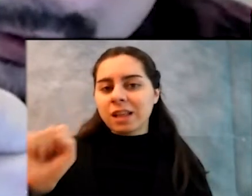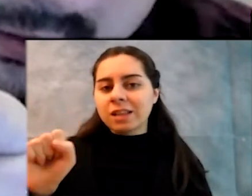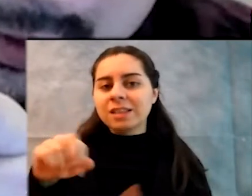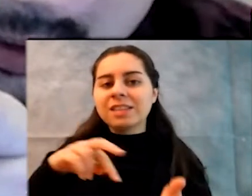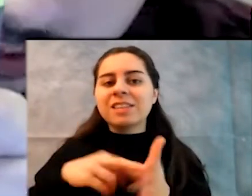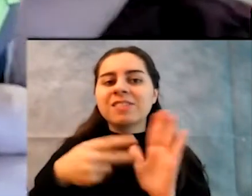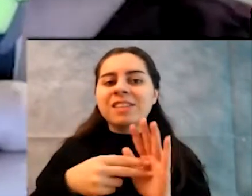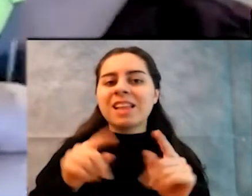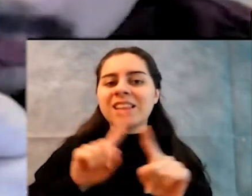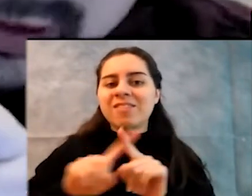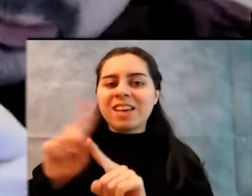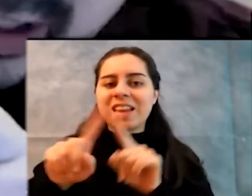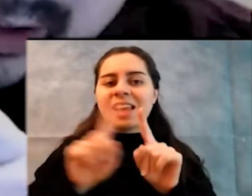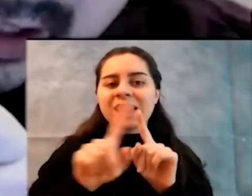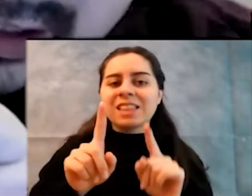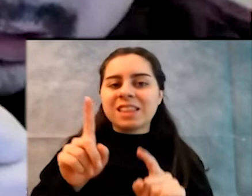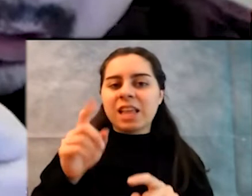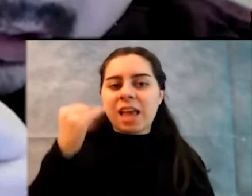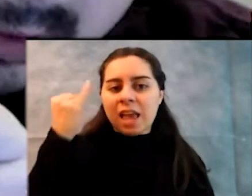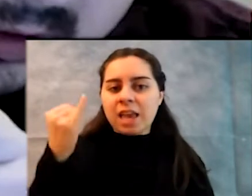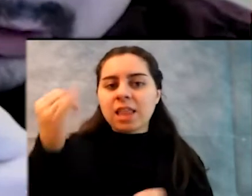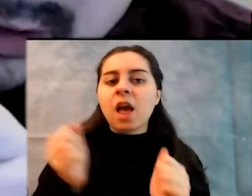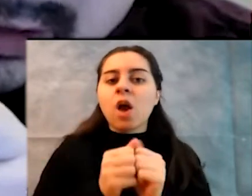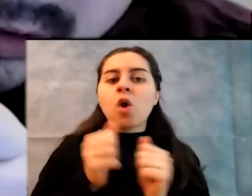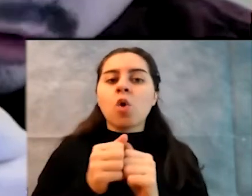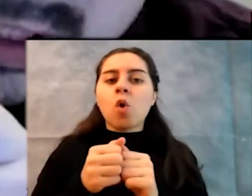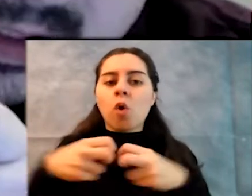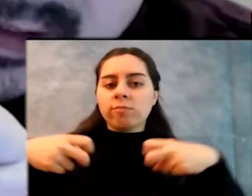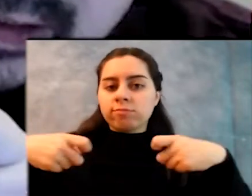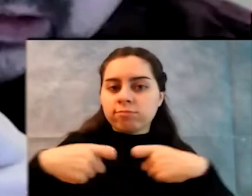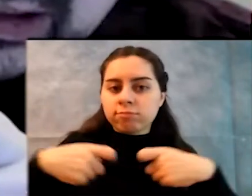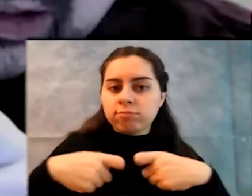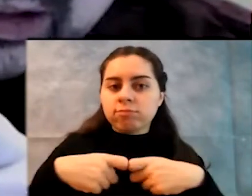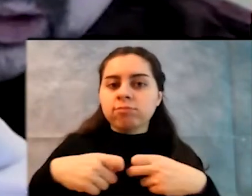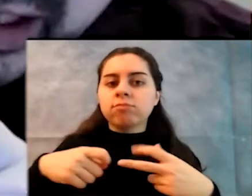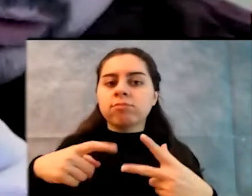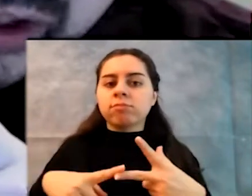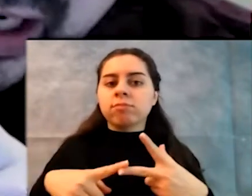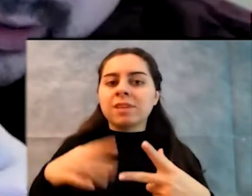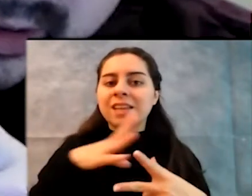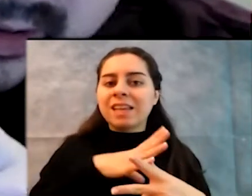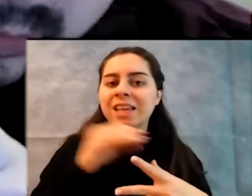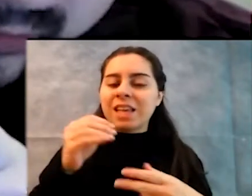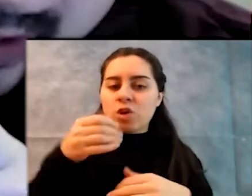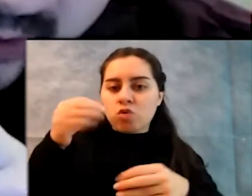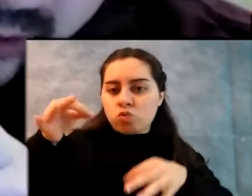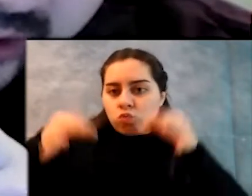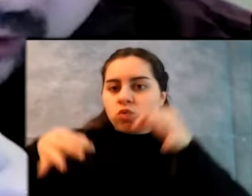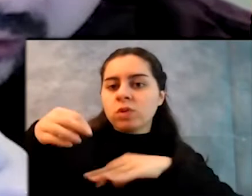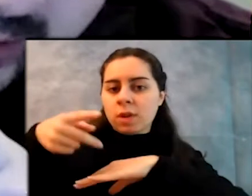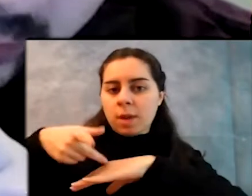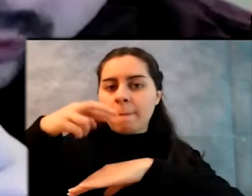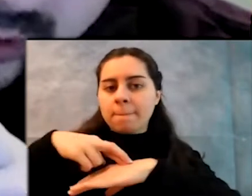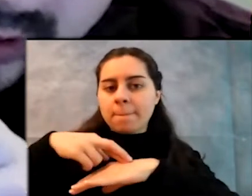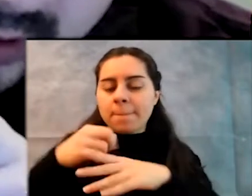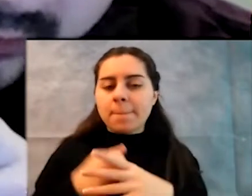Puerto Rico. This book is by Catalina M. de Onis. Energy Islands provides an urgent